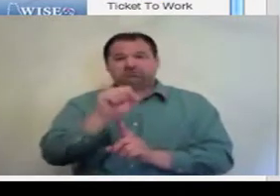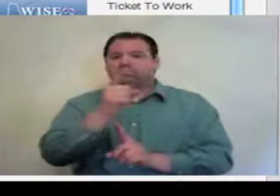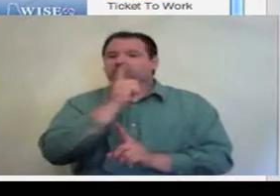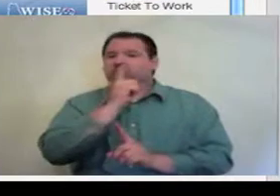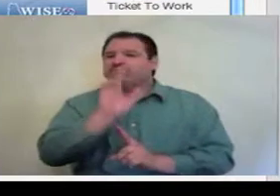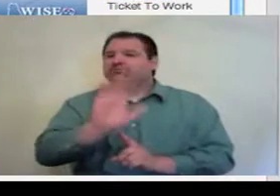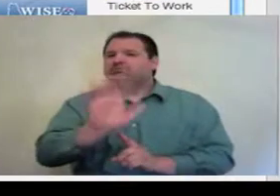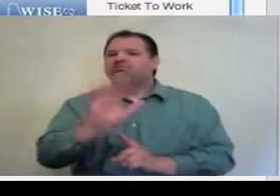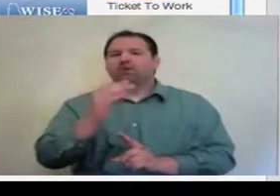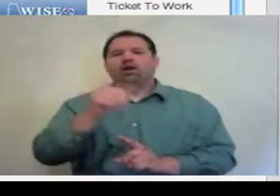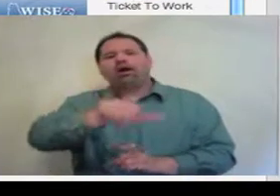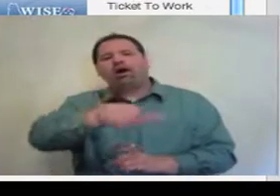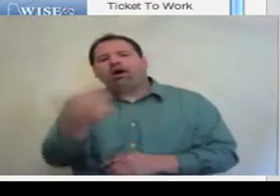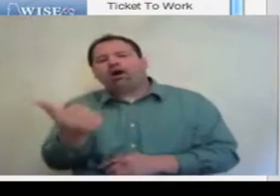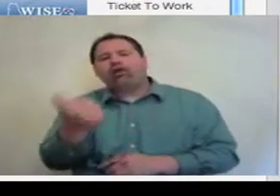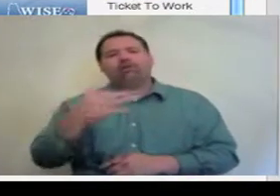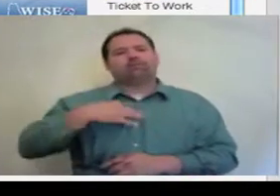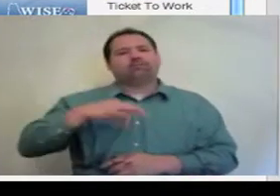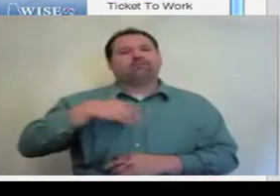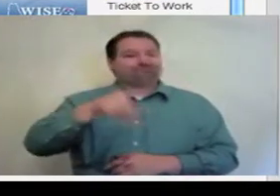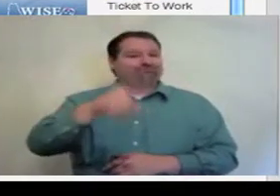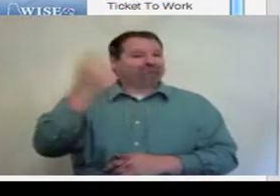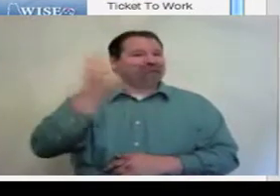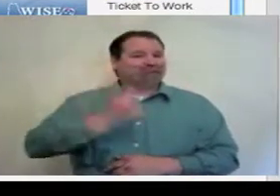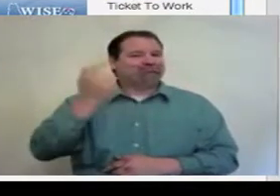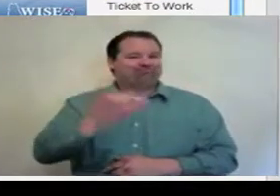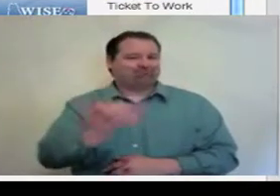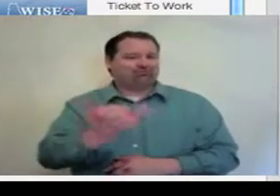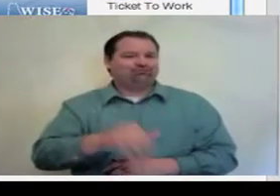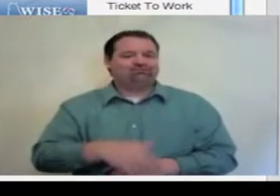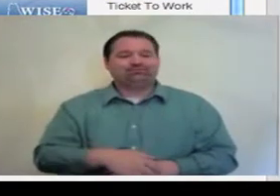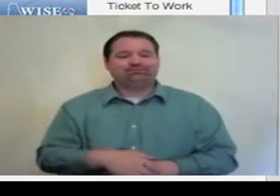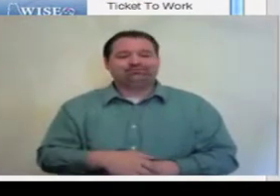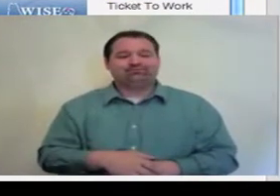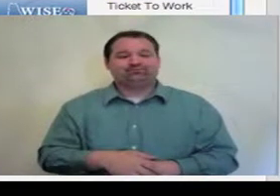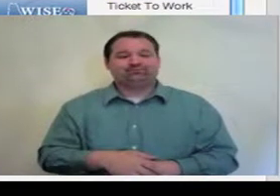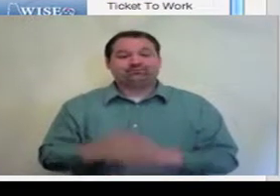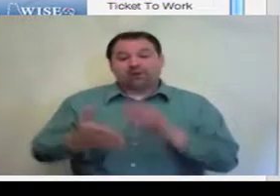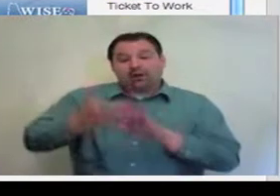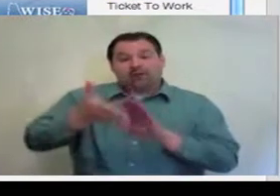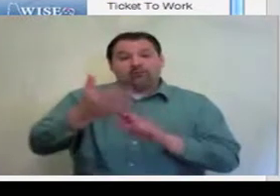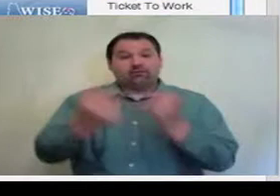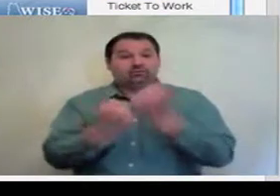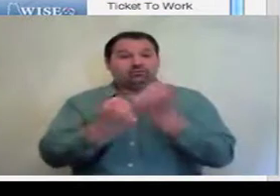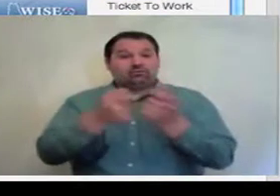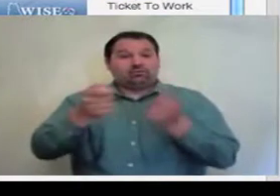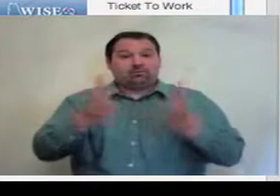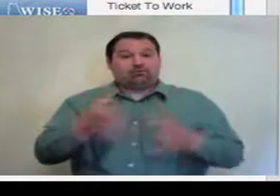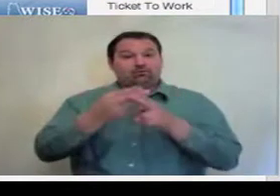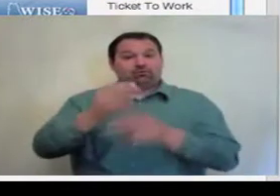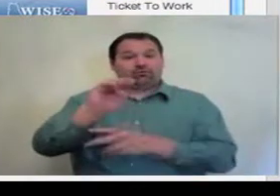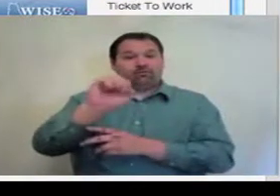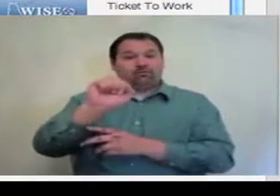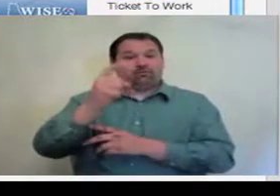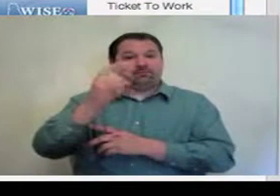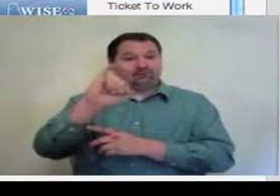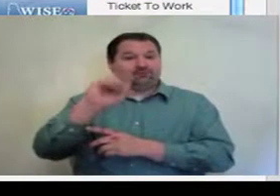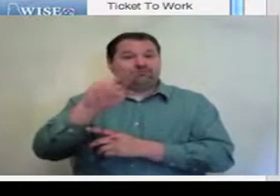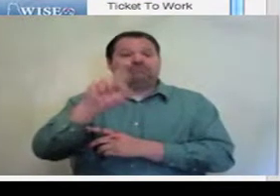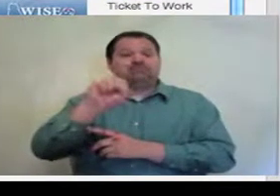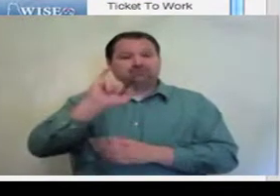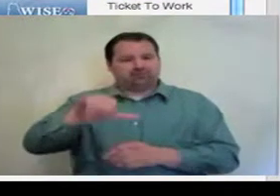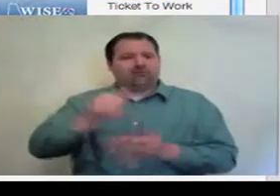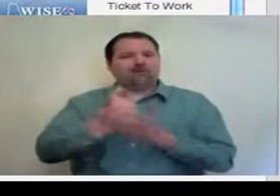work. And again, not only the Social Security, but also other benefits you're receiving. The Operations Support Manager, Maximus, can